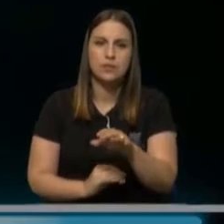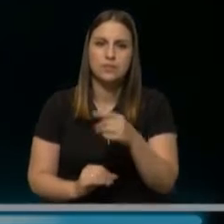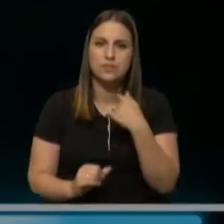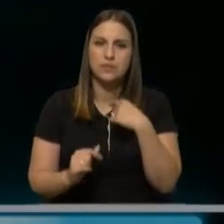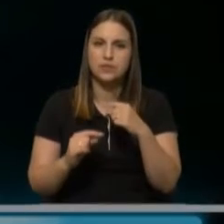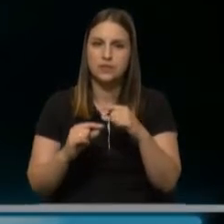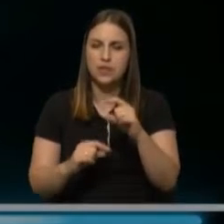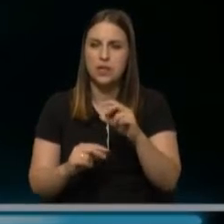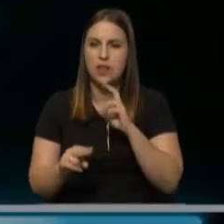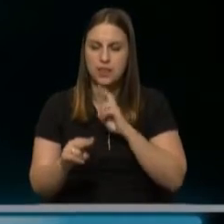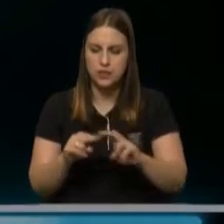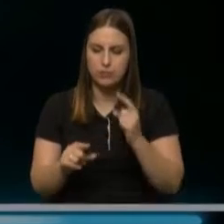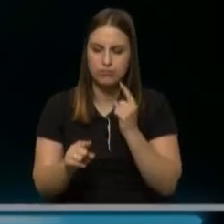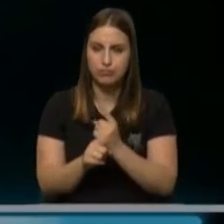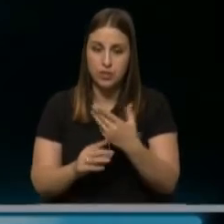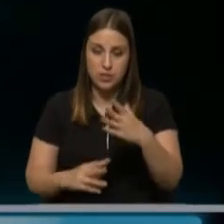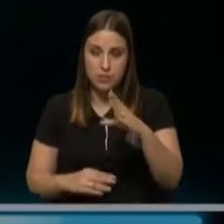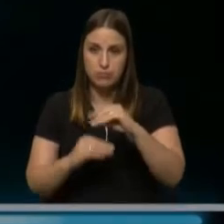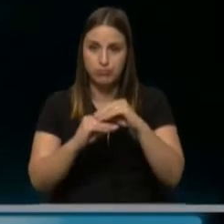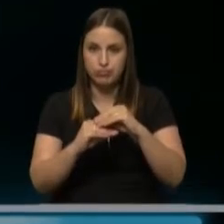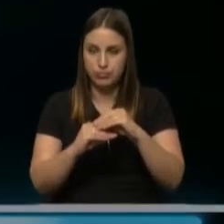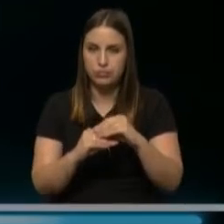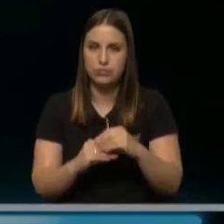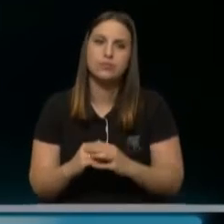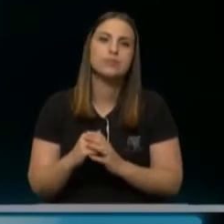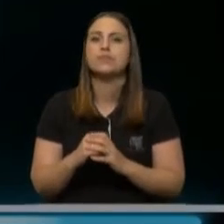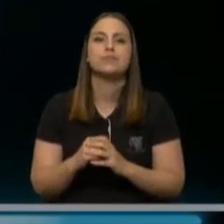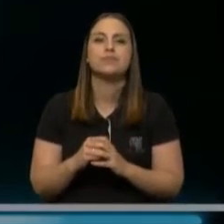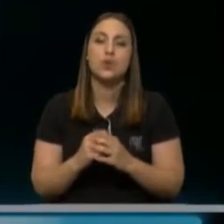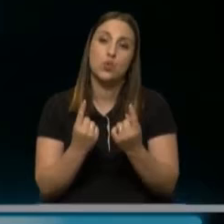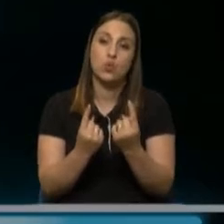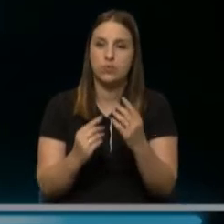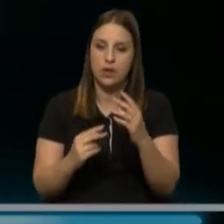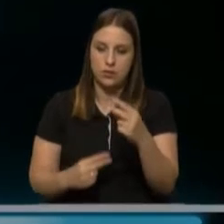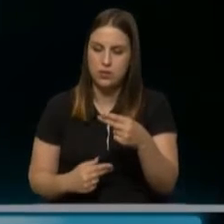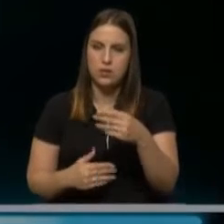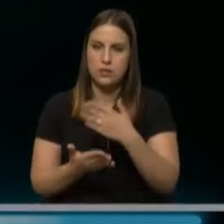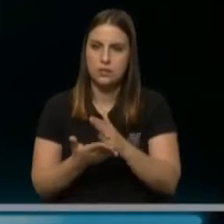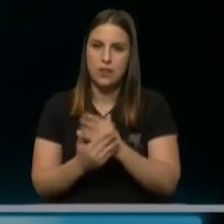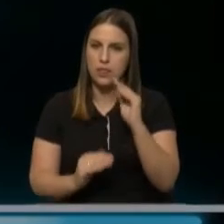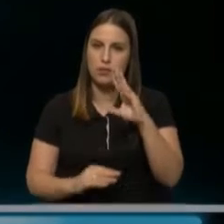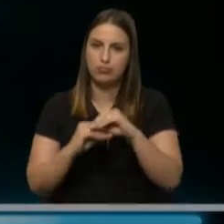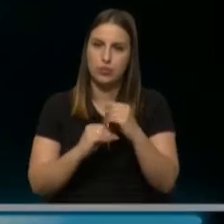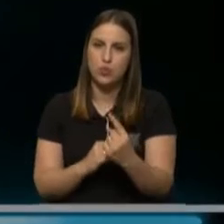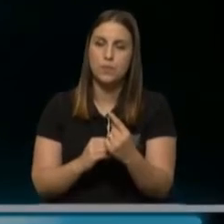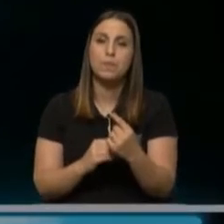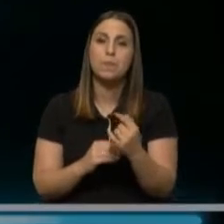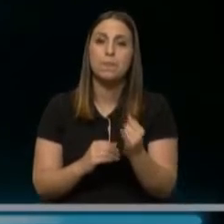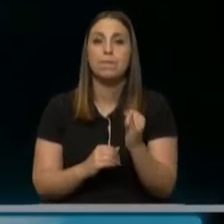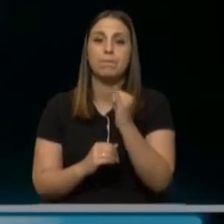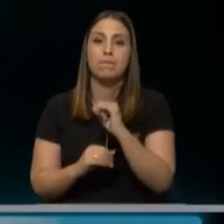the electrical layer, we will combine this model to one. And we are now reducing the